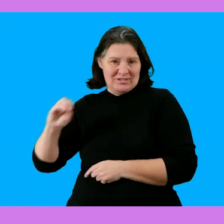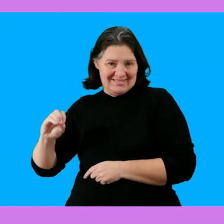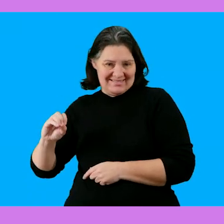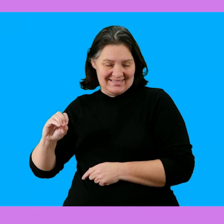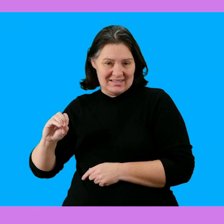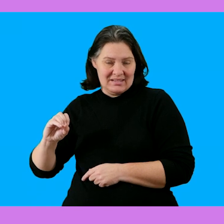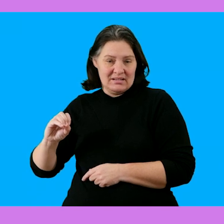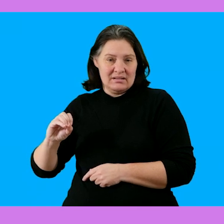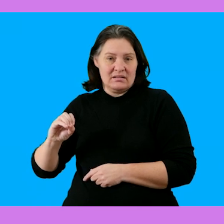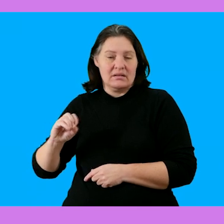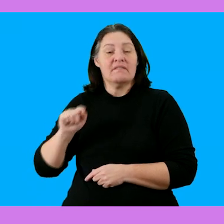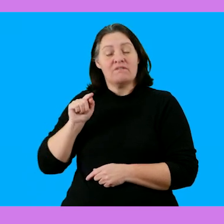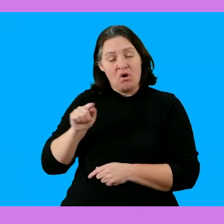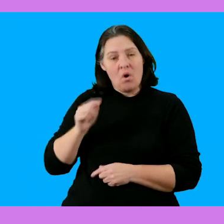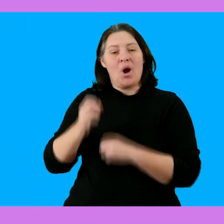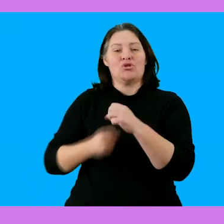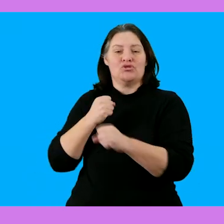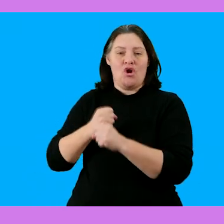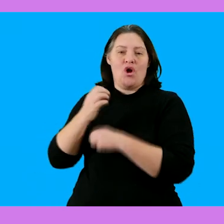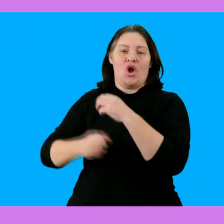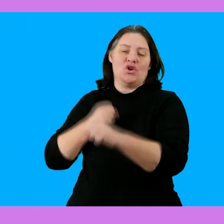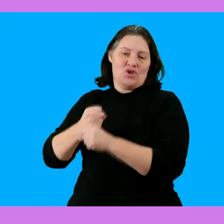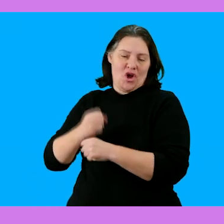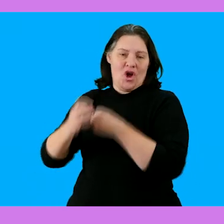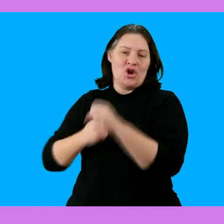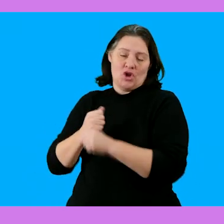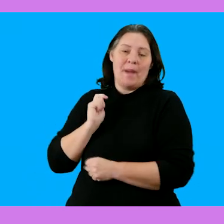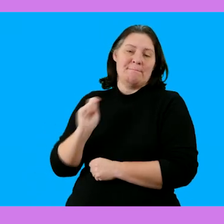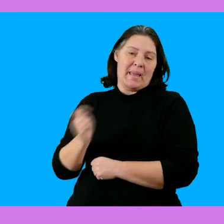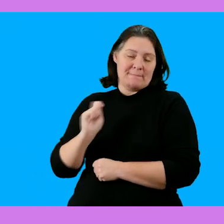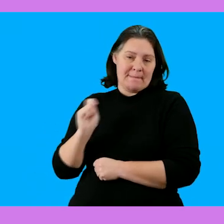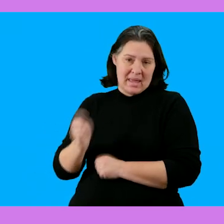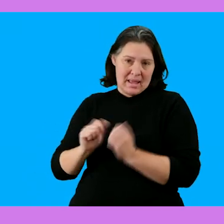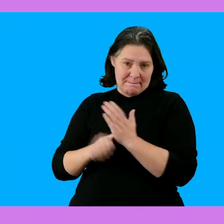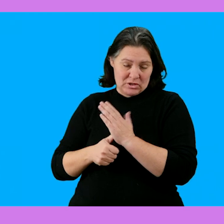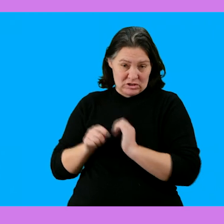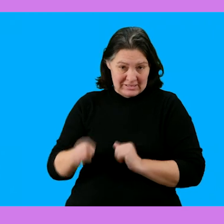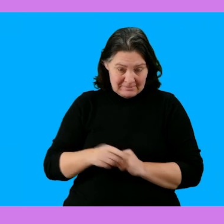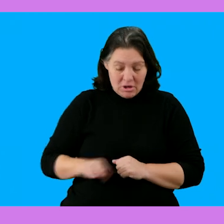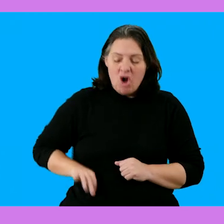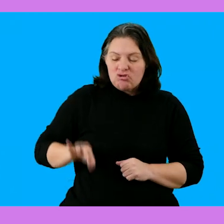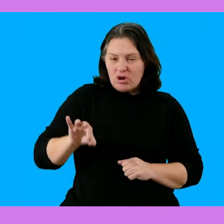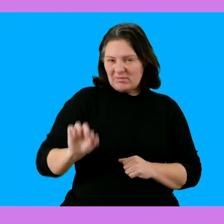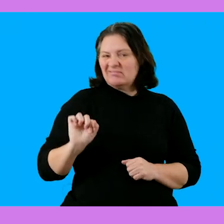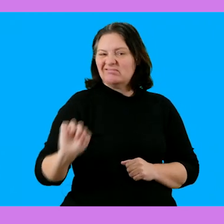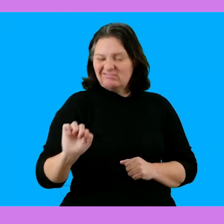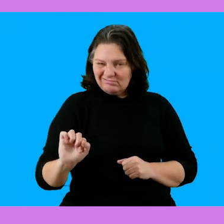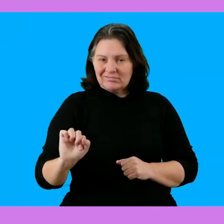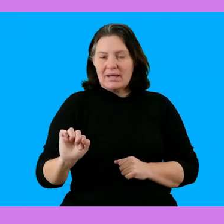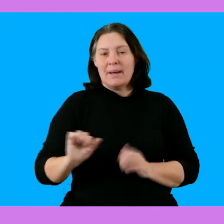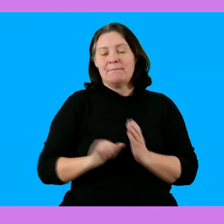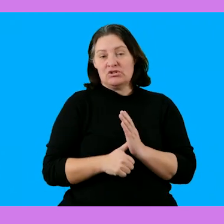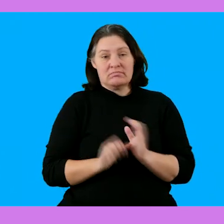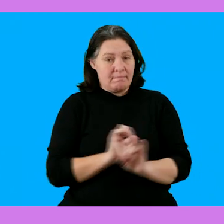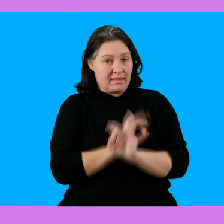22,500 rand. This is on an annual basis. This is what Amy Lee will contribute to a